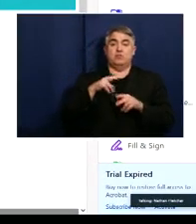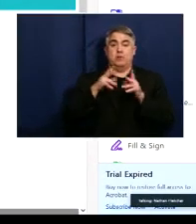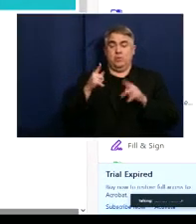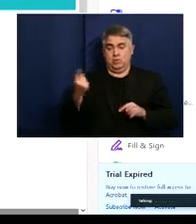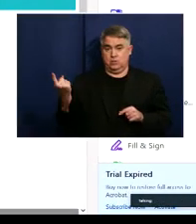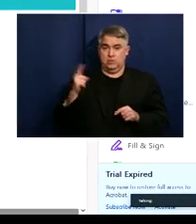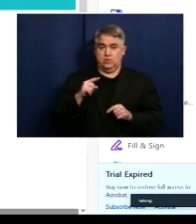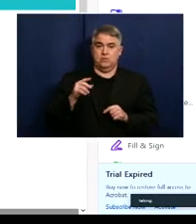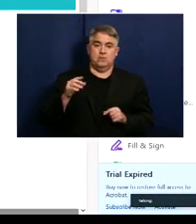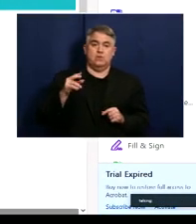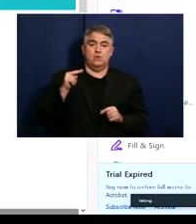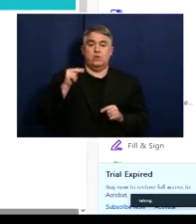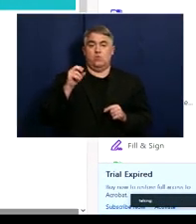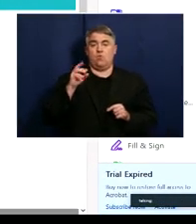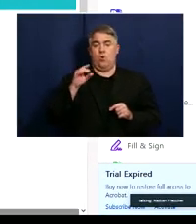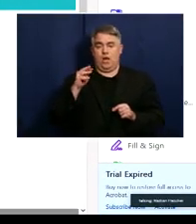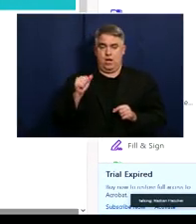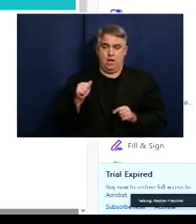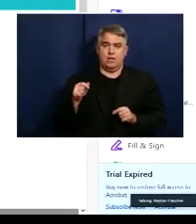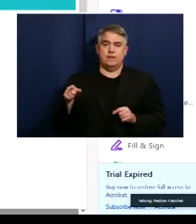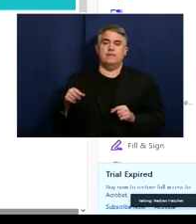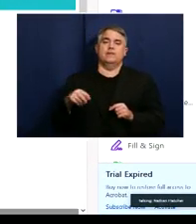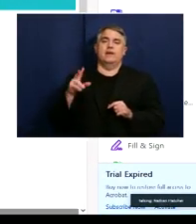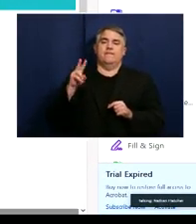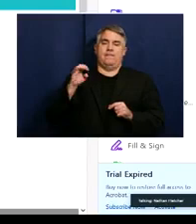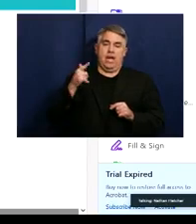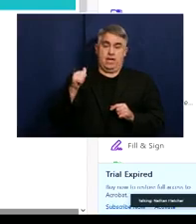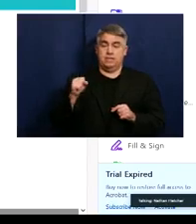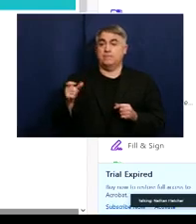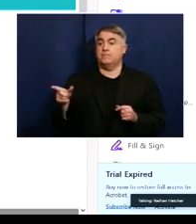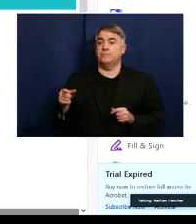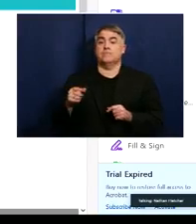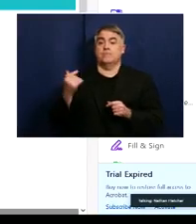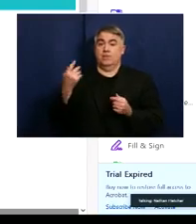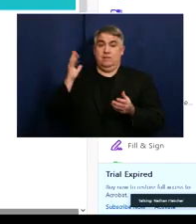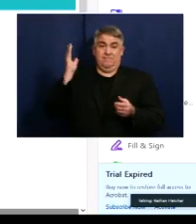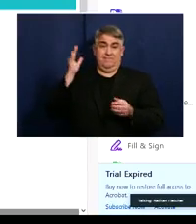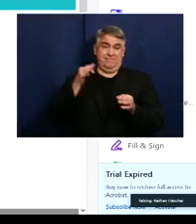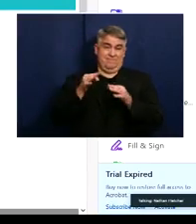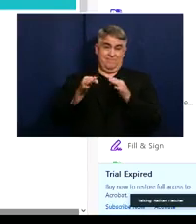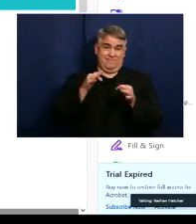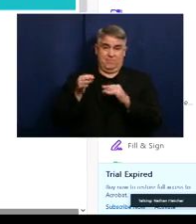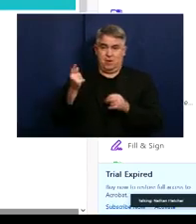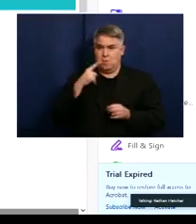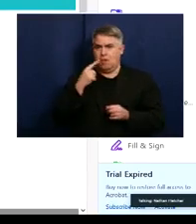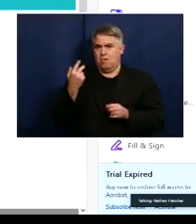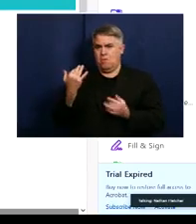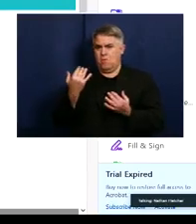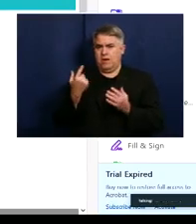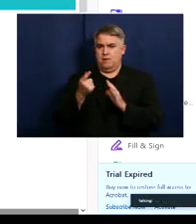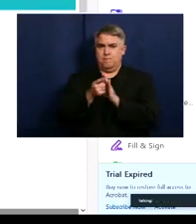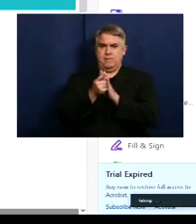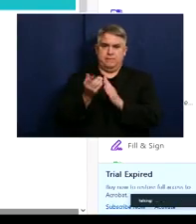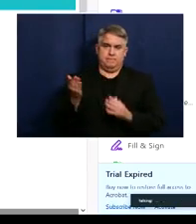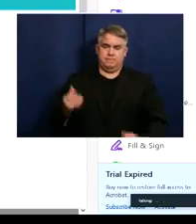Vargas. And then after that, hold on one second.